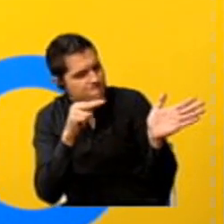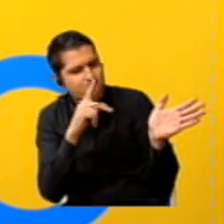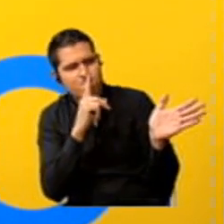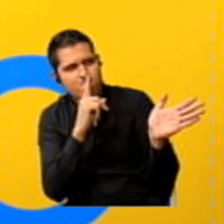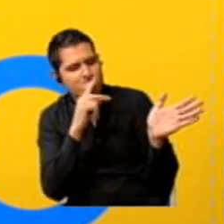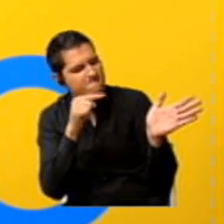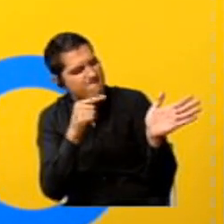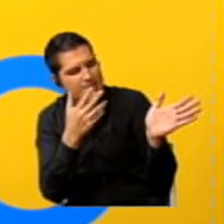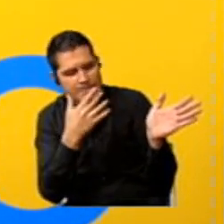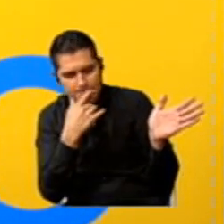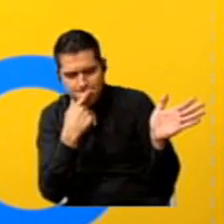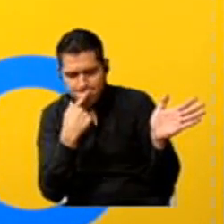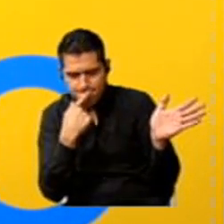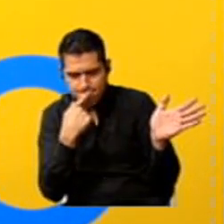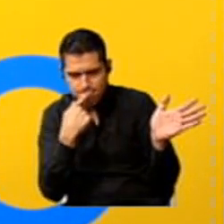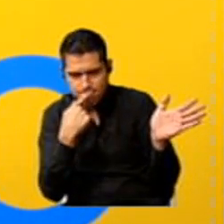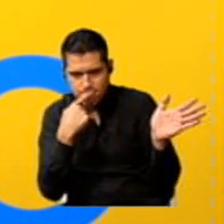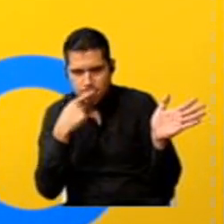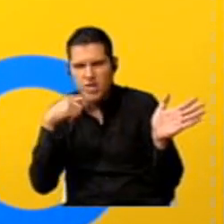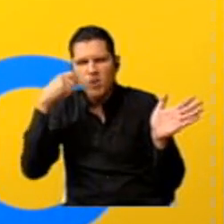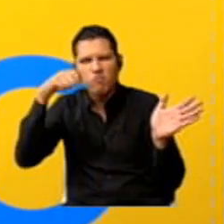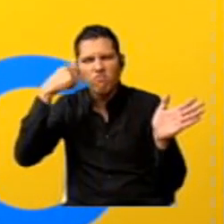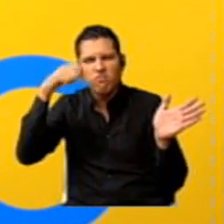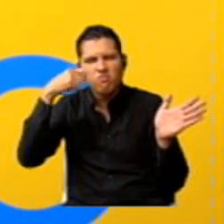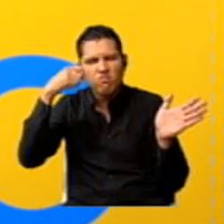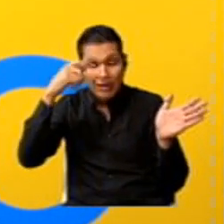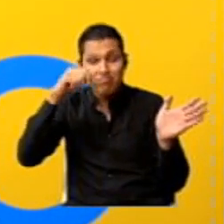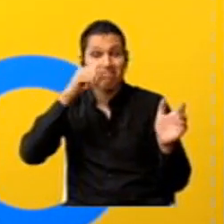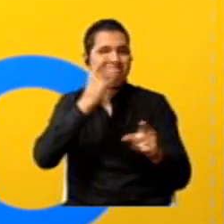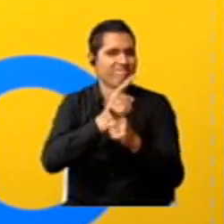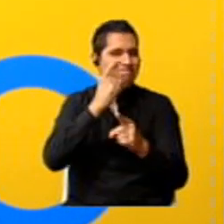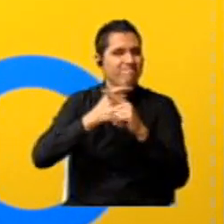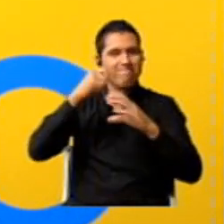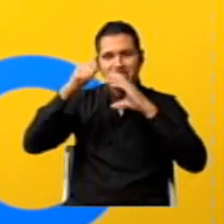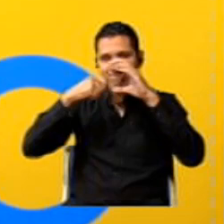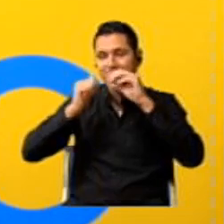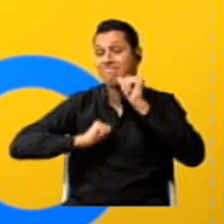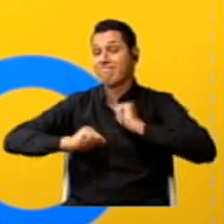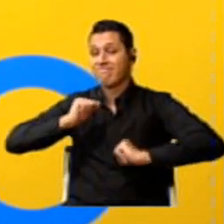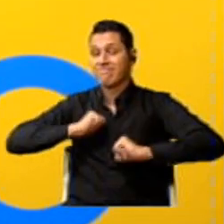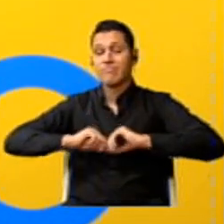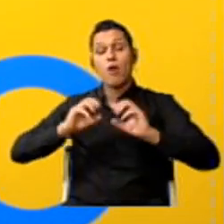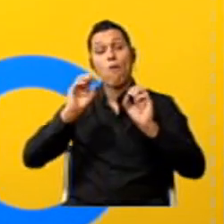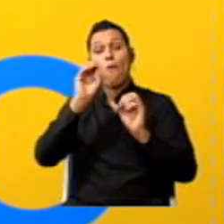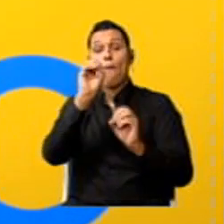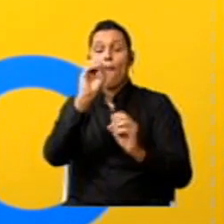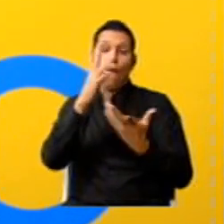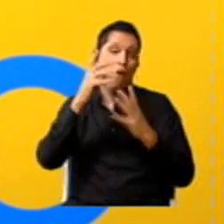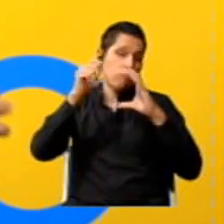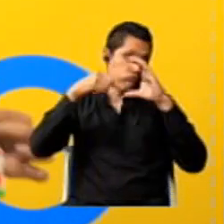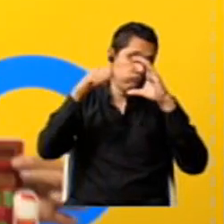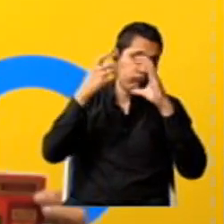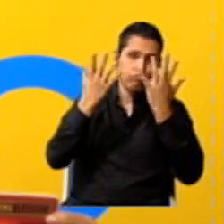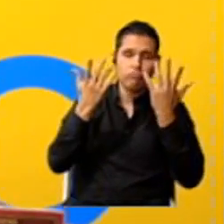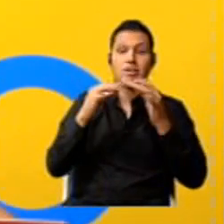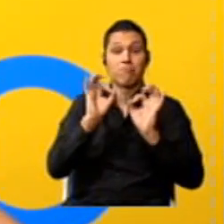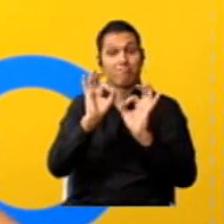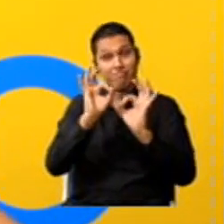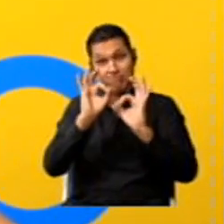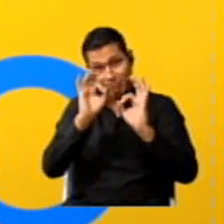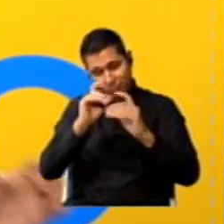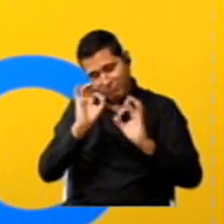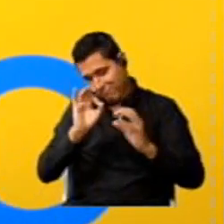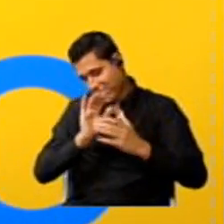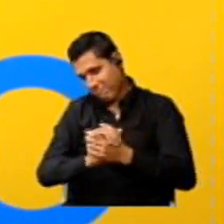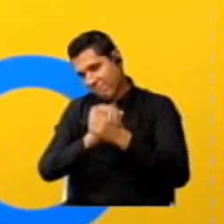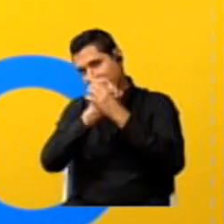the movie theater. Yes, the movie theater or the cinema. Very